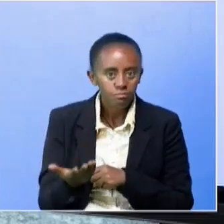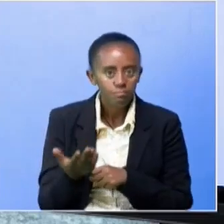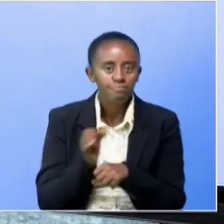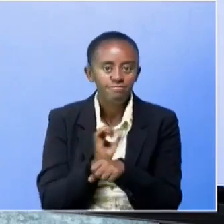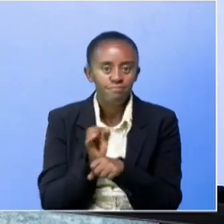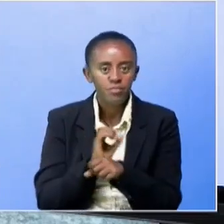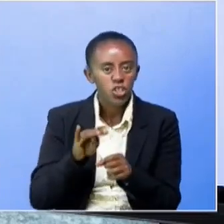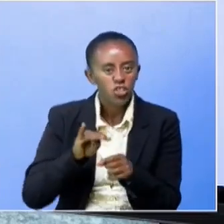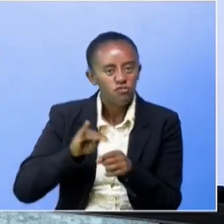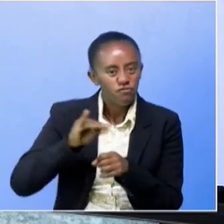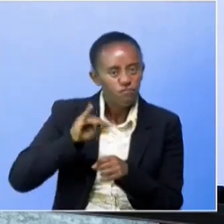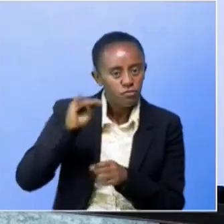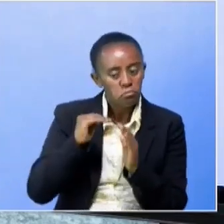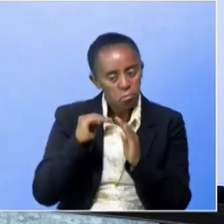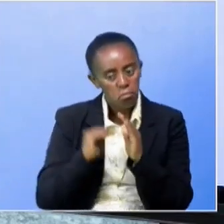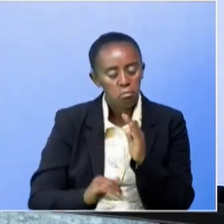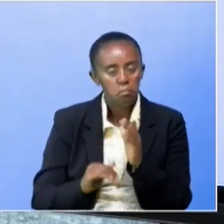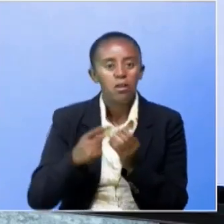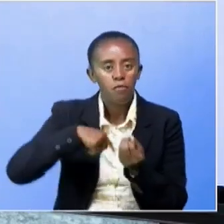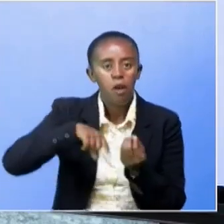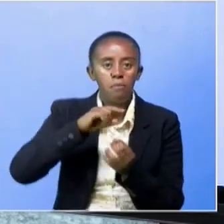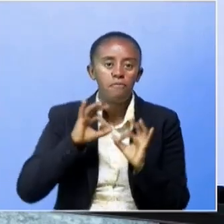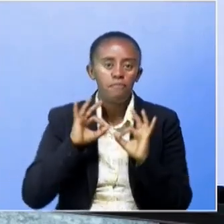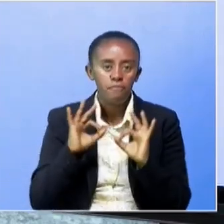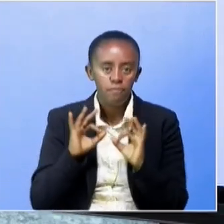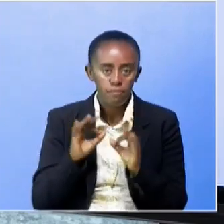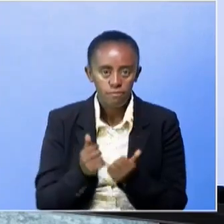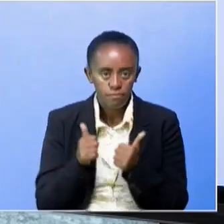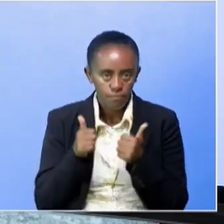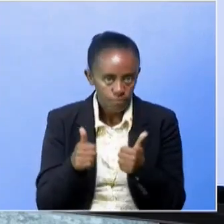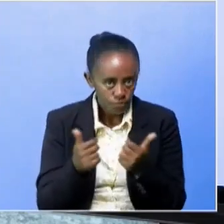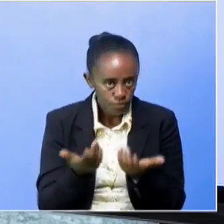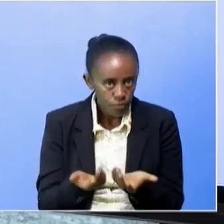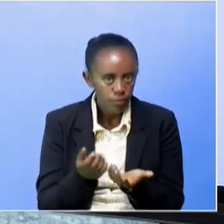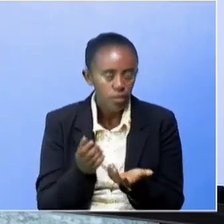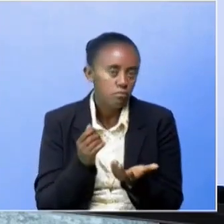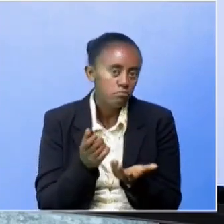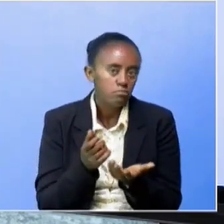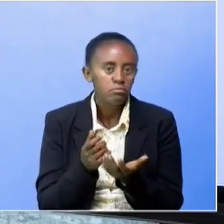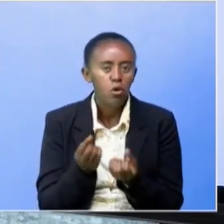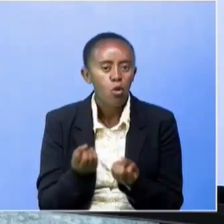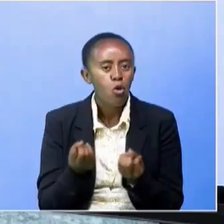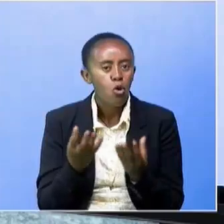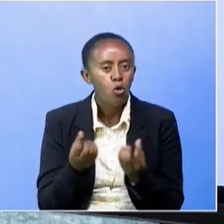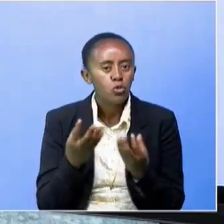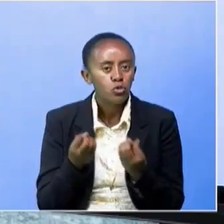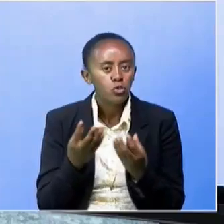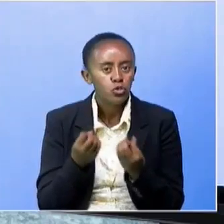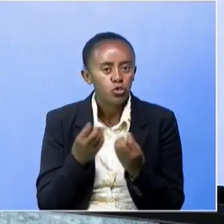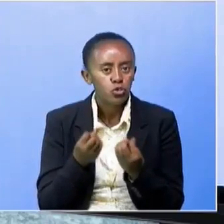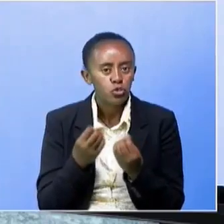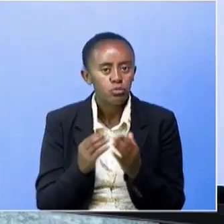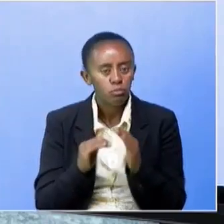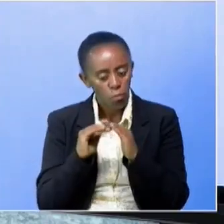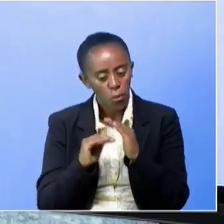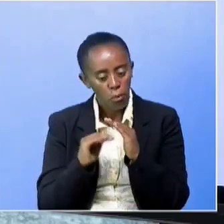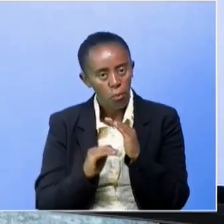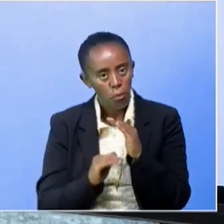be really good for the environment, because it would be lots of reduction